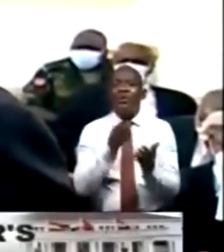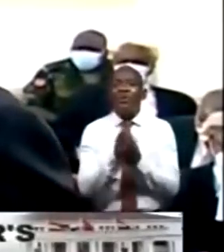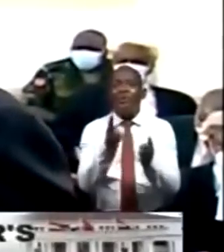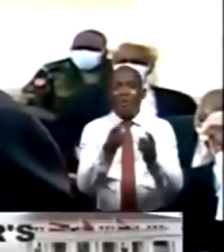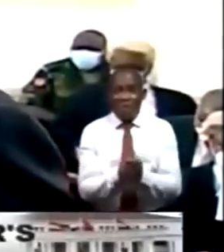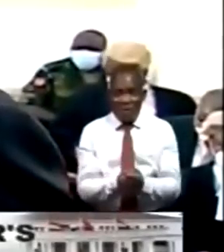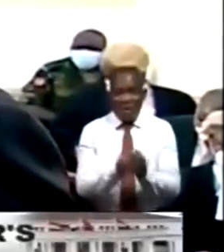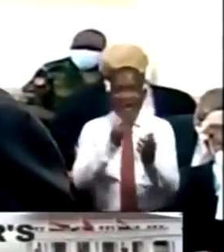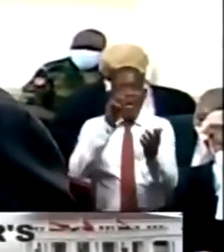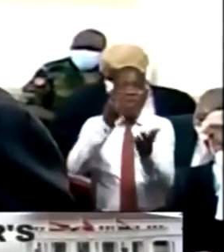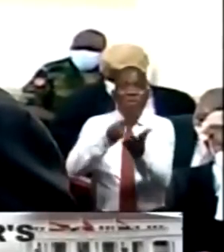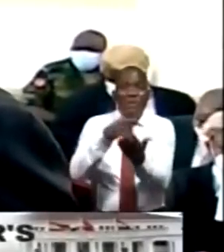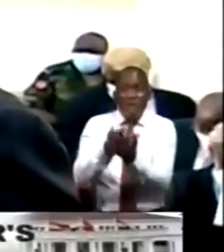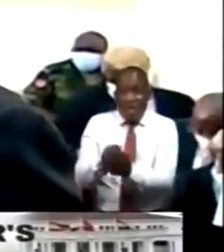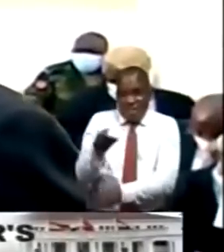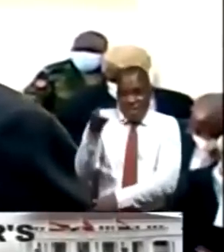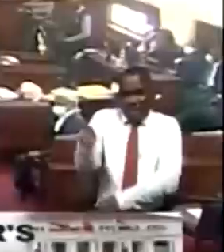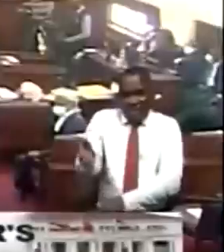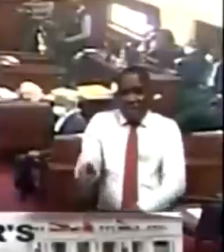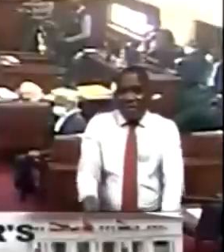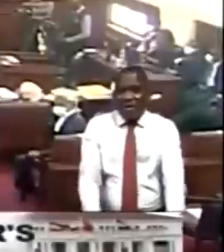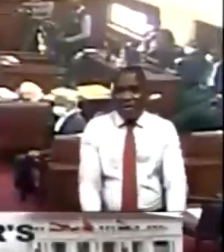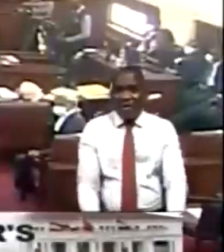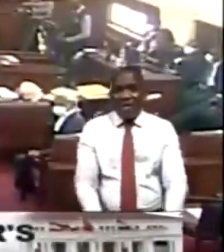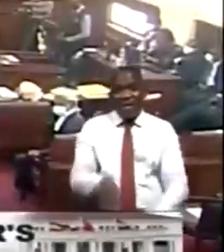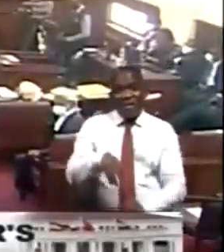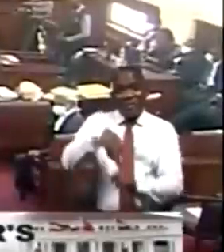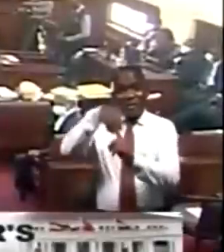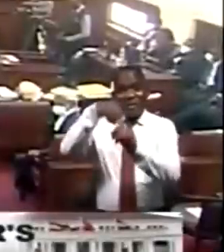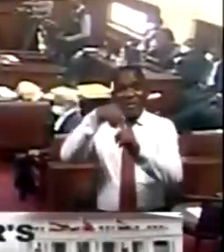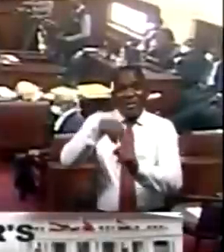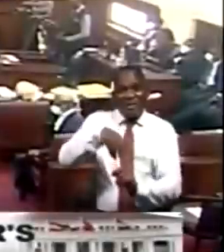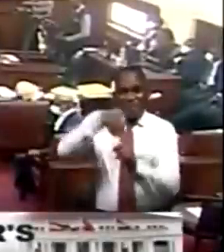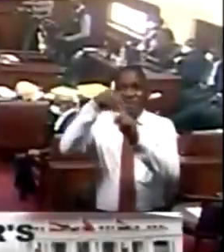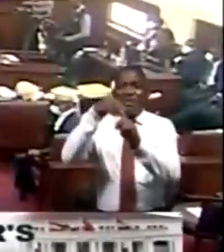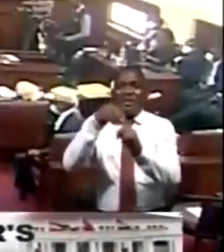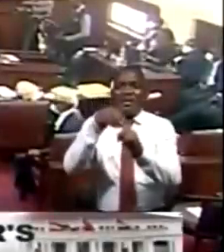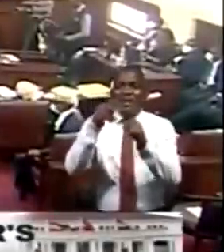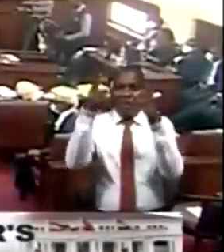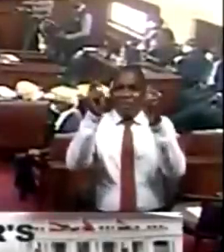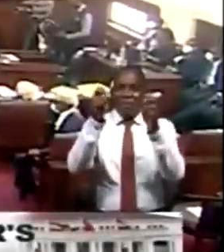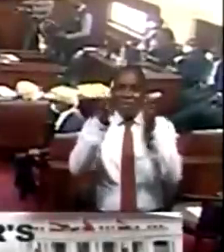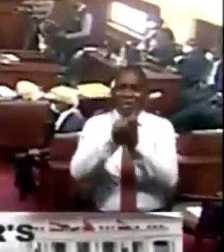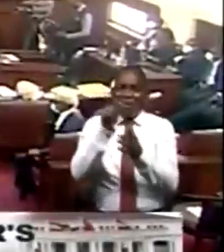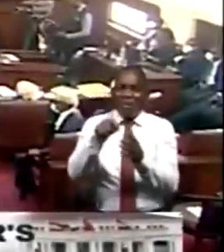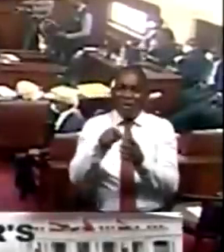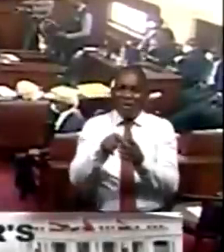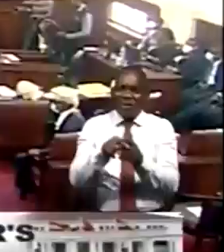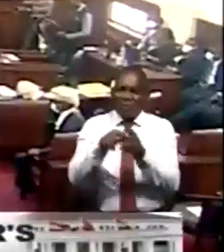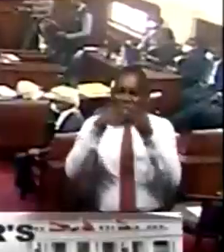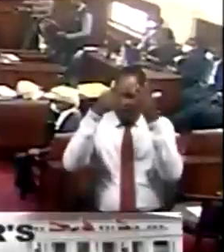A witness is in the box, especially in matters which we have to resort to documentary